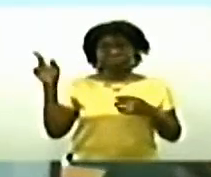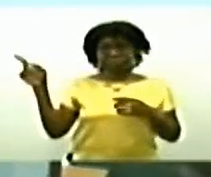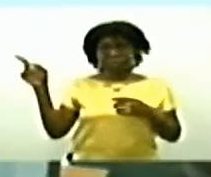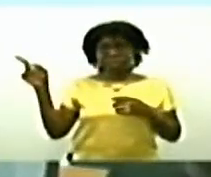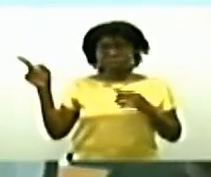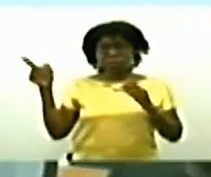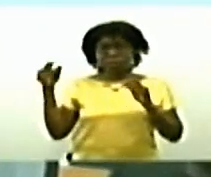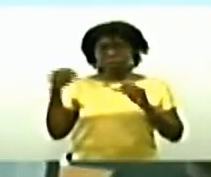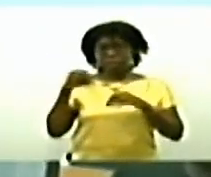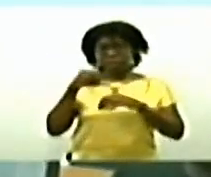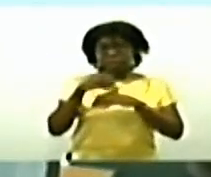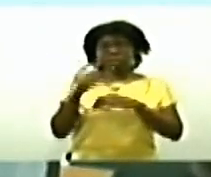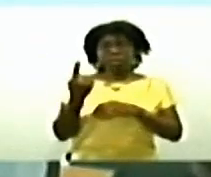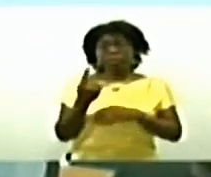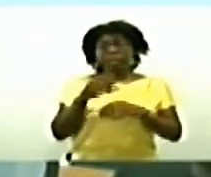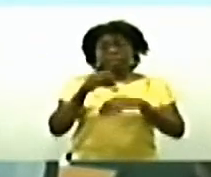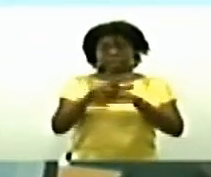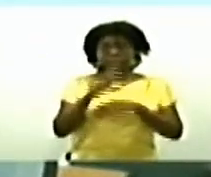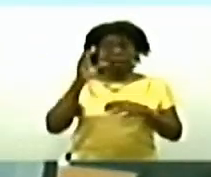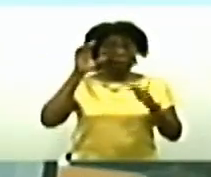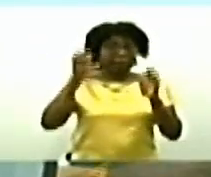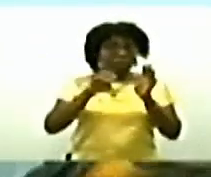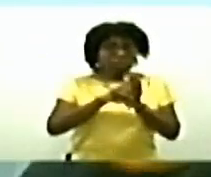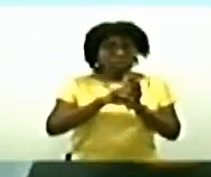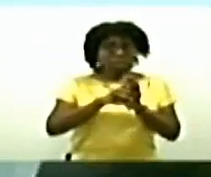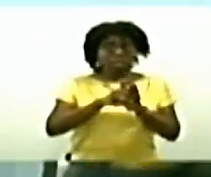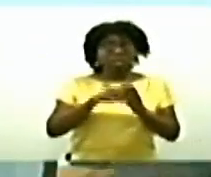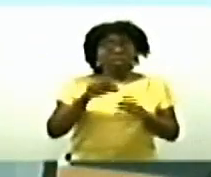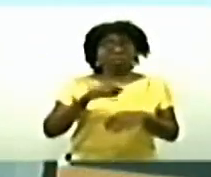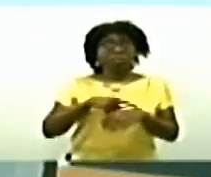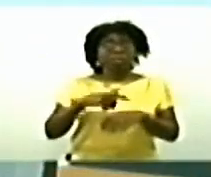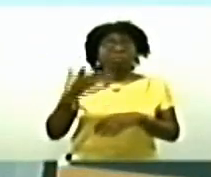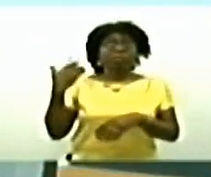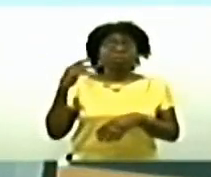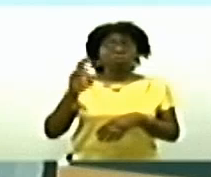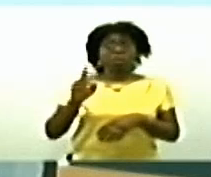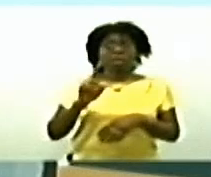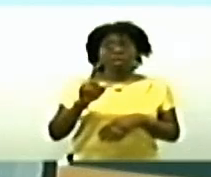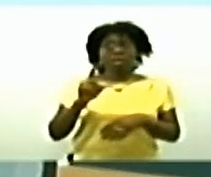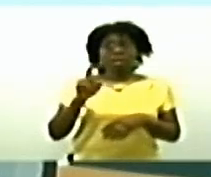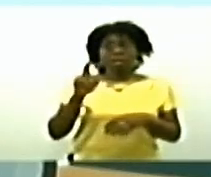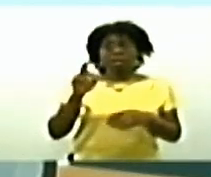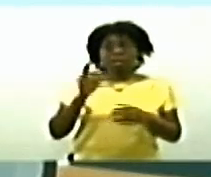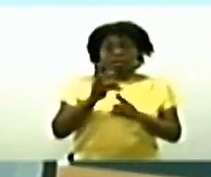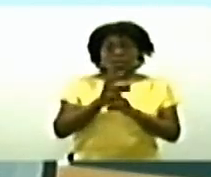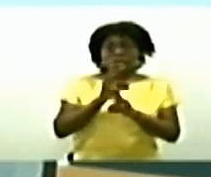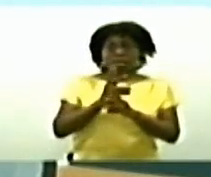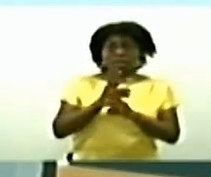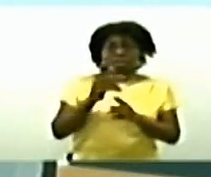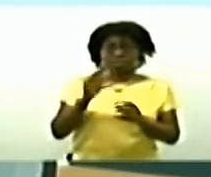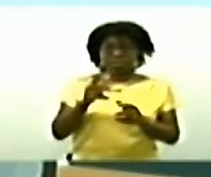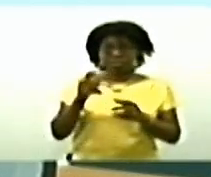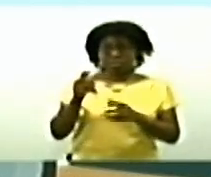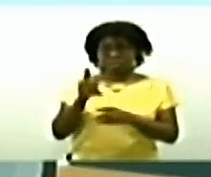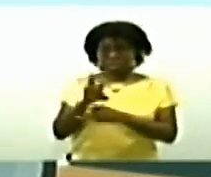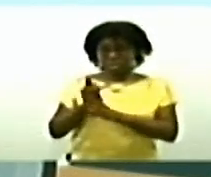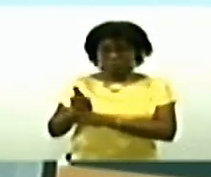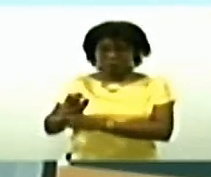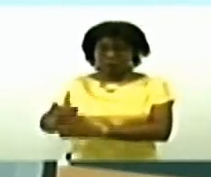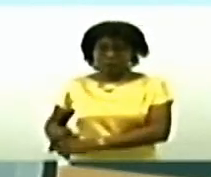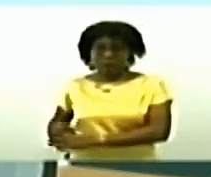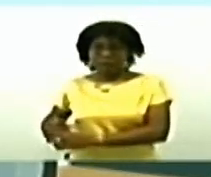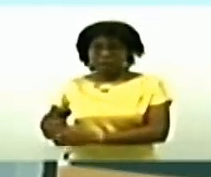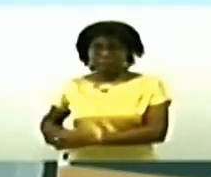from overseas sent me a picture some time ago, and where a vehicle was immobilized. It was